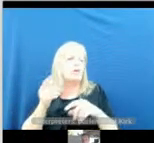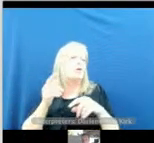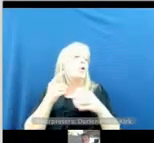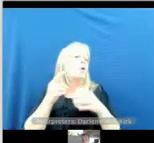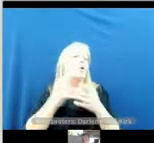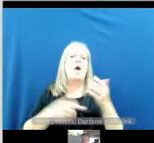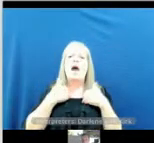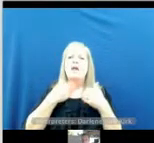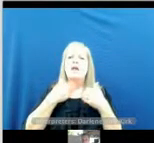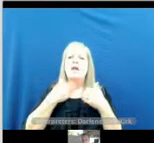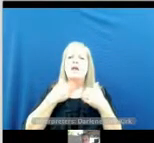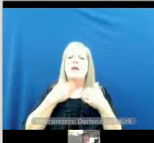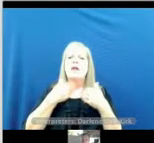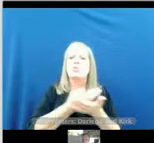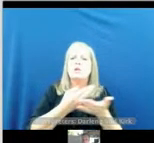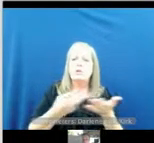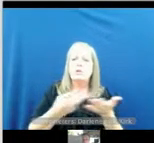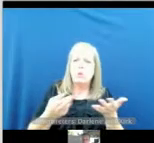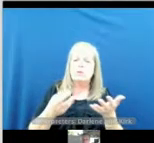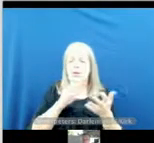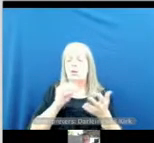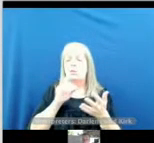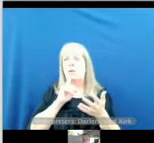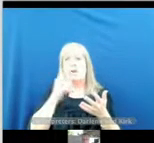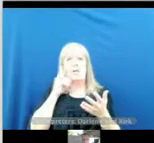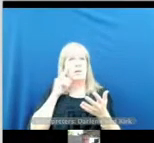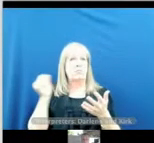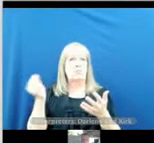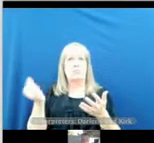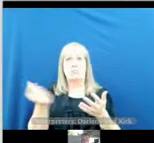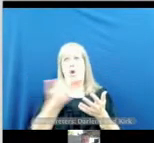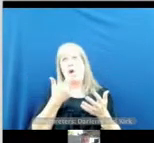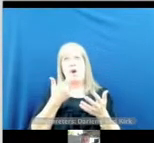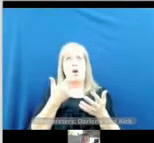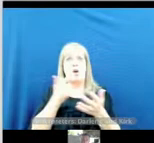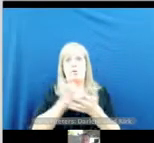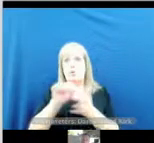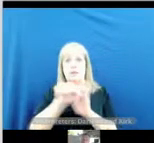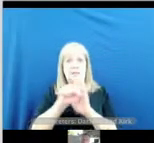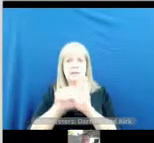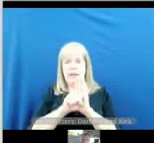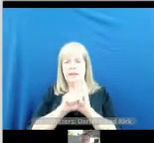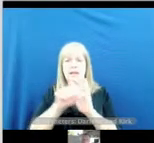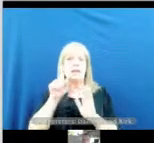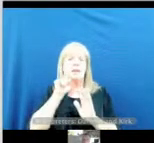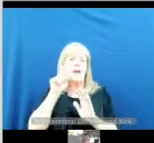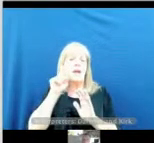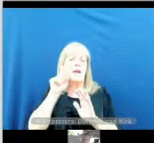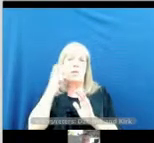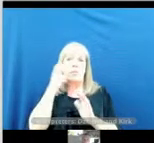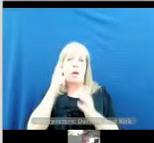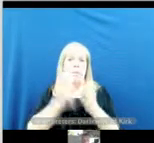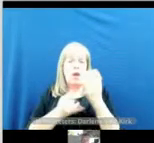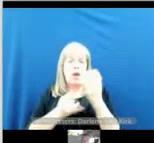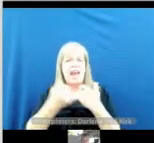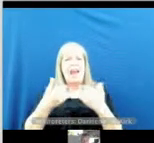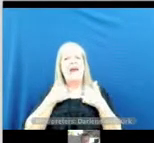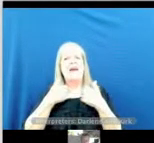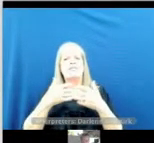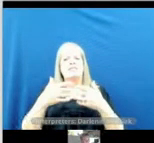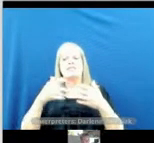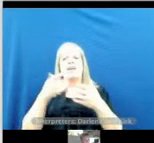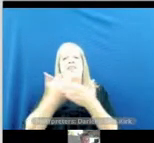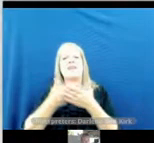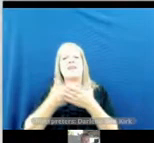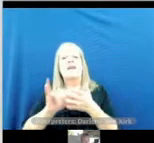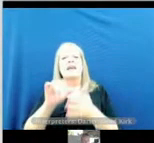states, actually probably all of these state deafblind projects, also have simulators, and so you're then able to borrow those simulators, use